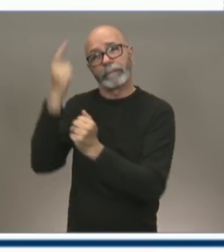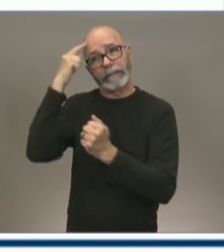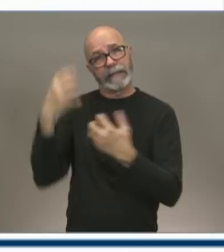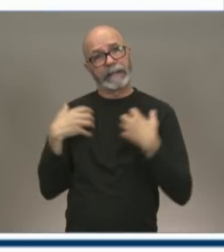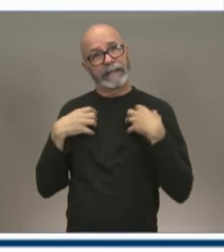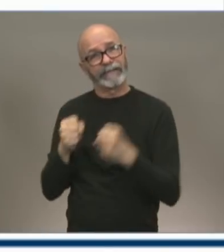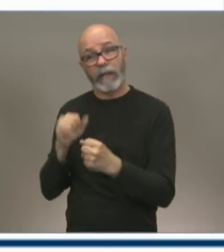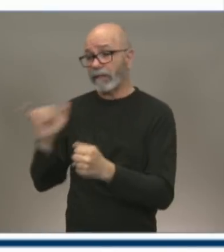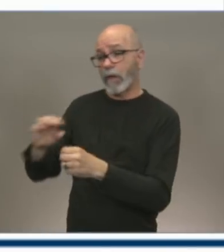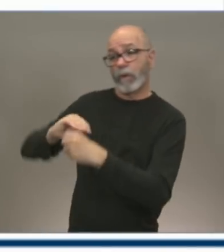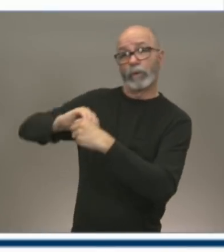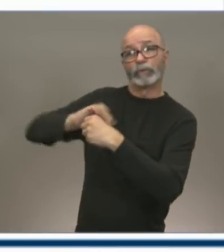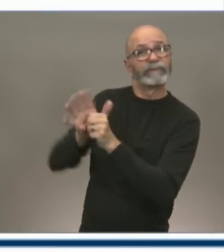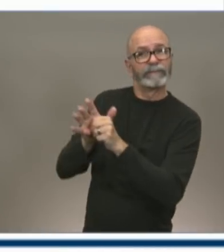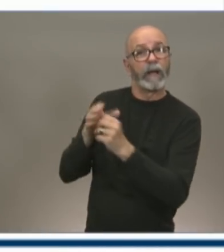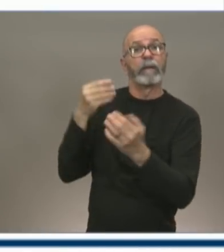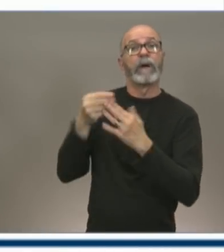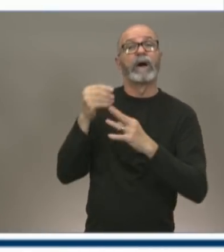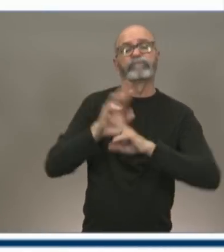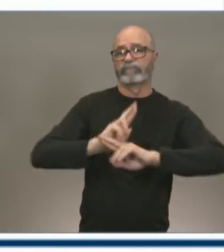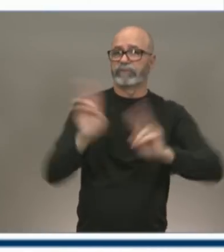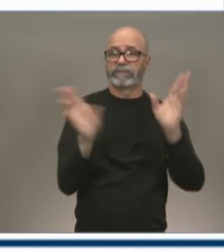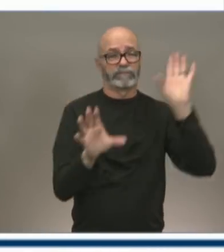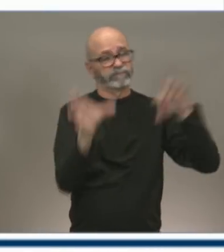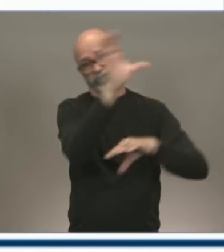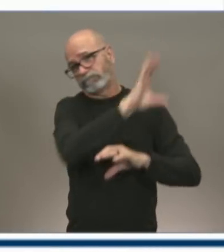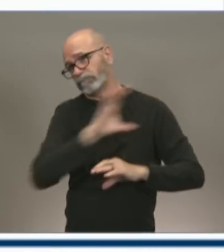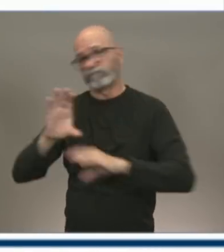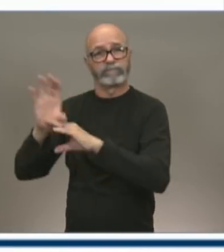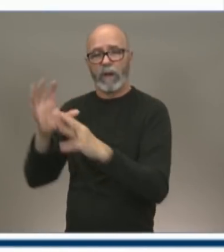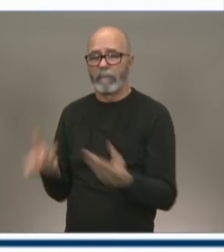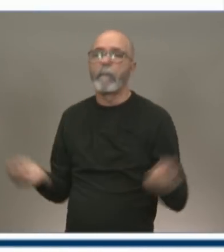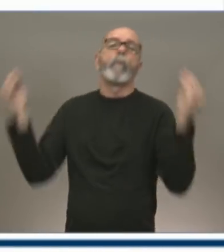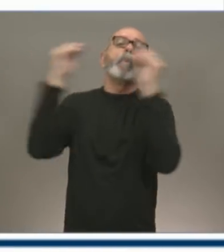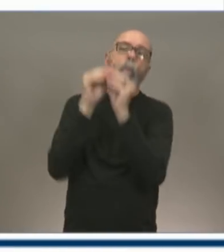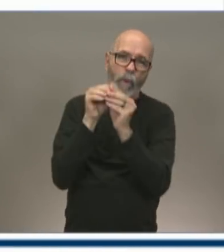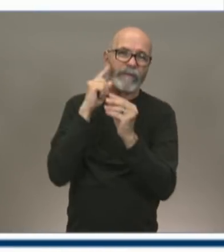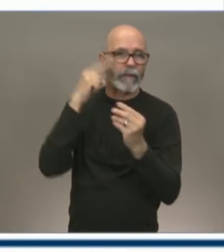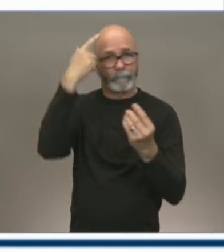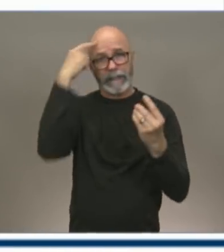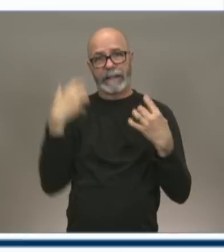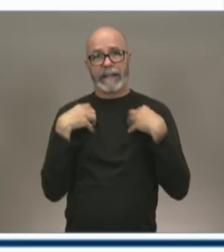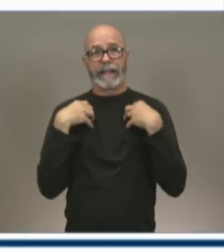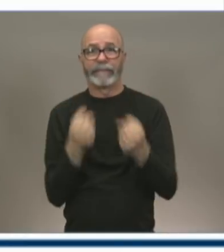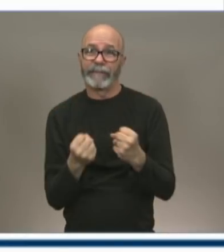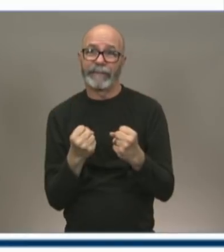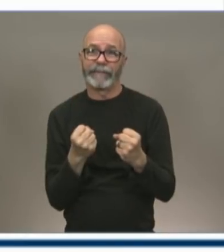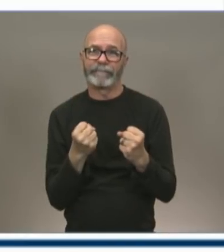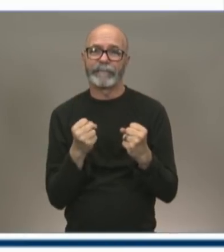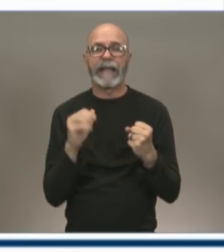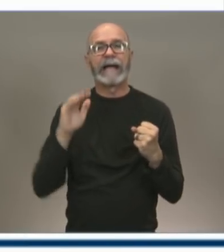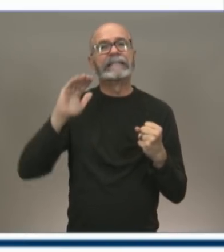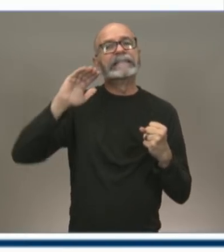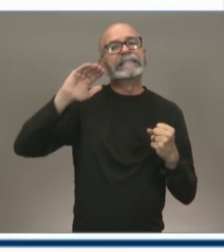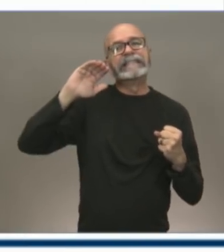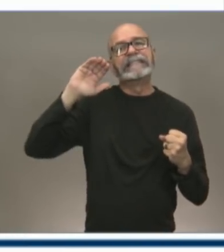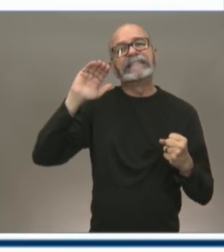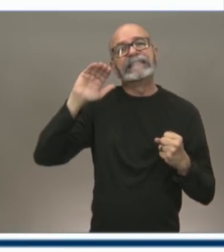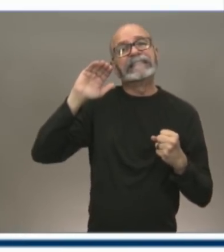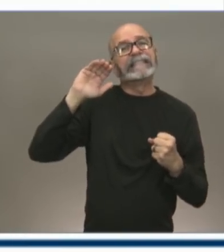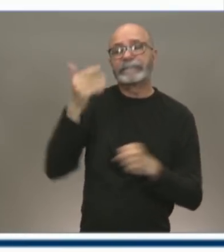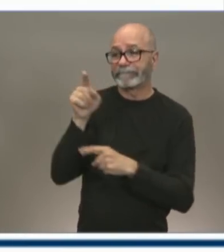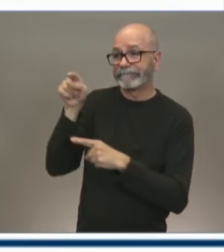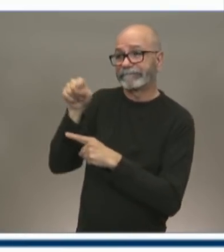funding to deal with the issues of mental health. But I don't want, by your question,